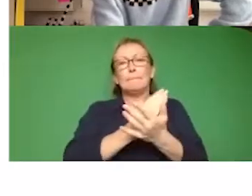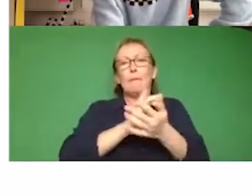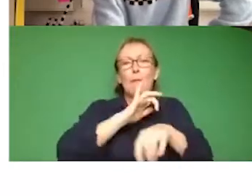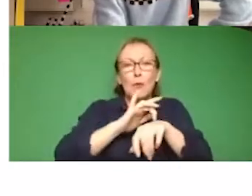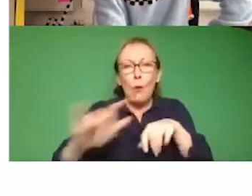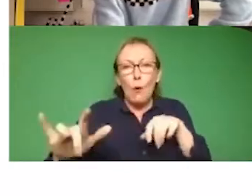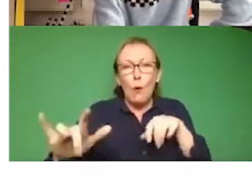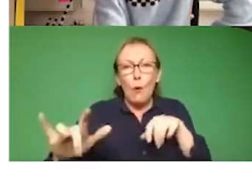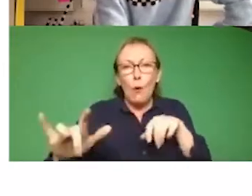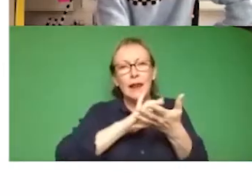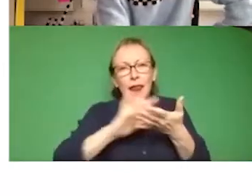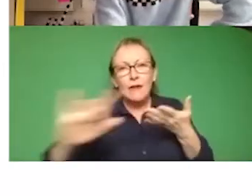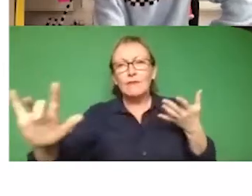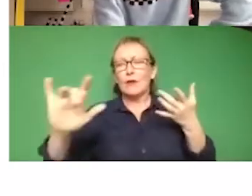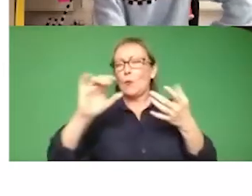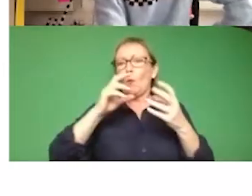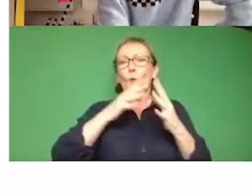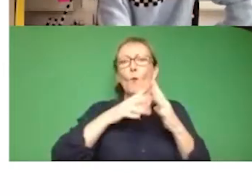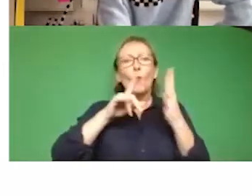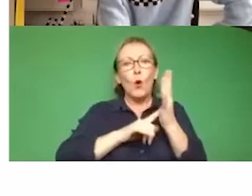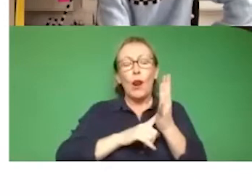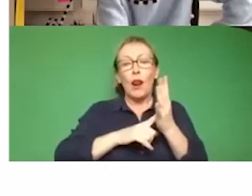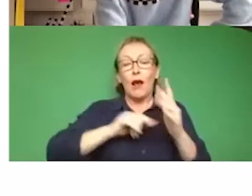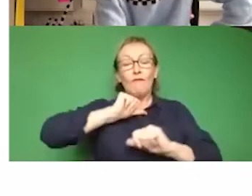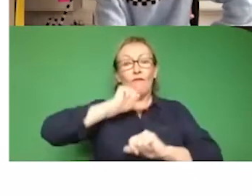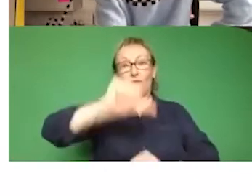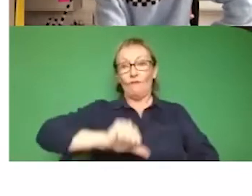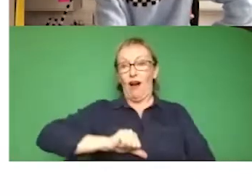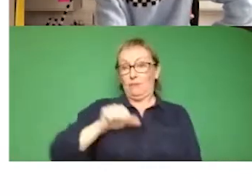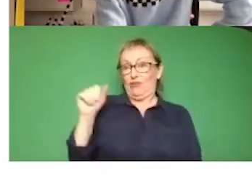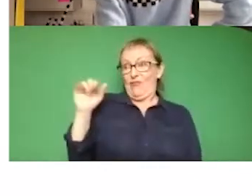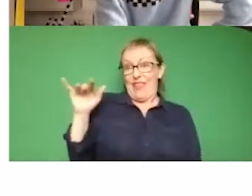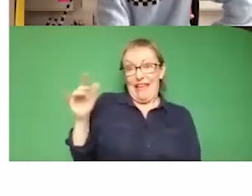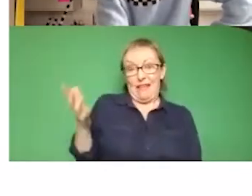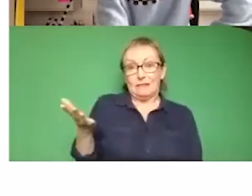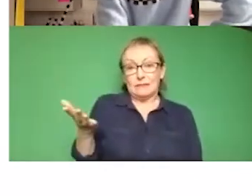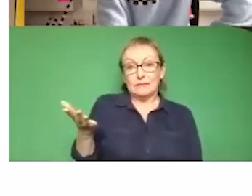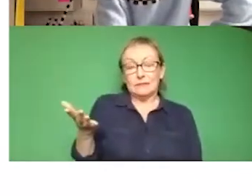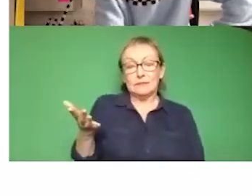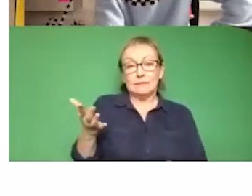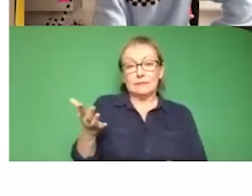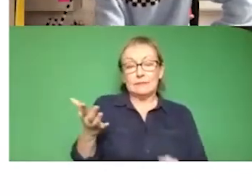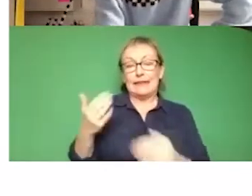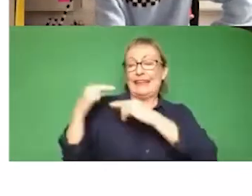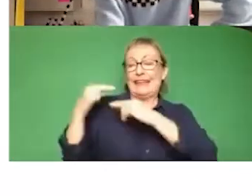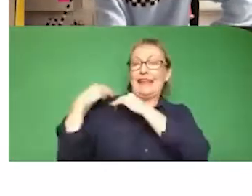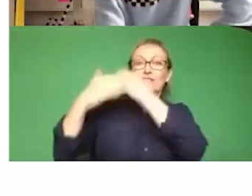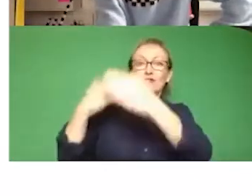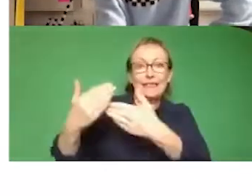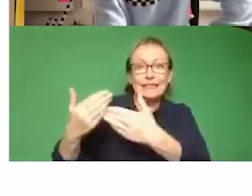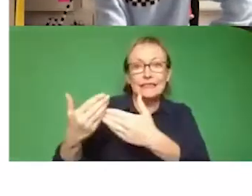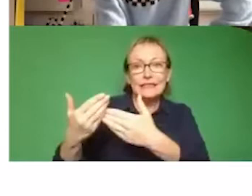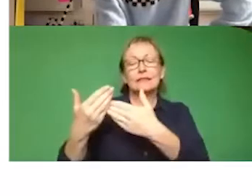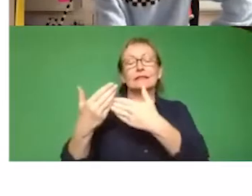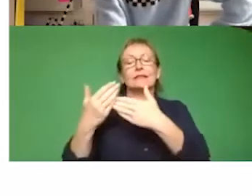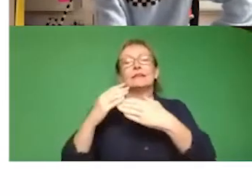something, a wool that's come from a farm not far away, and, you know, and all those years of history, and making them and